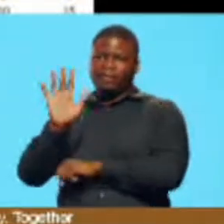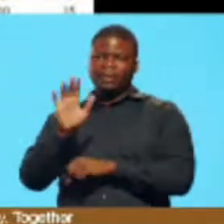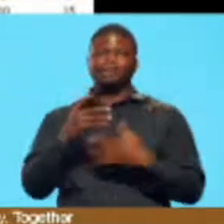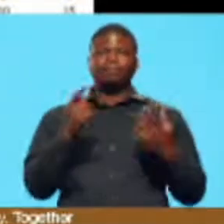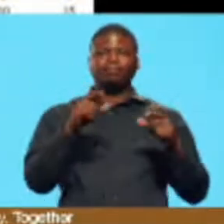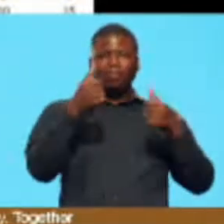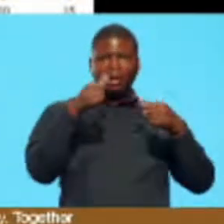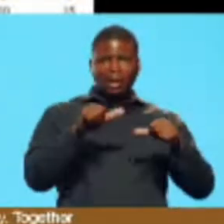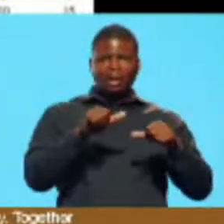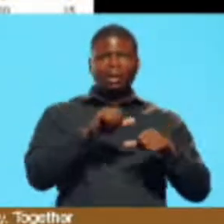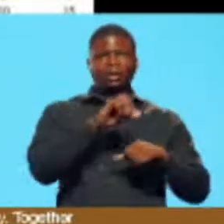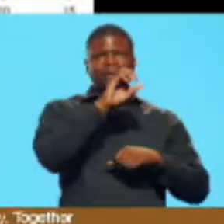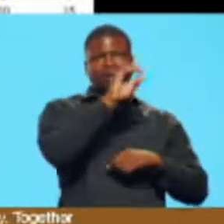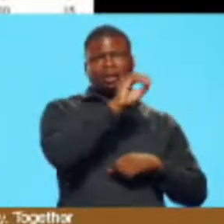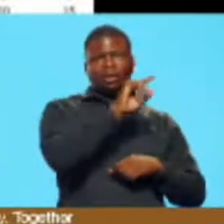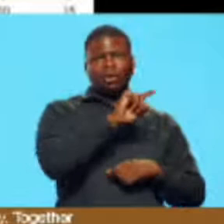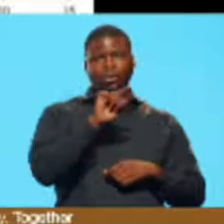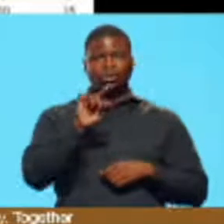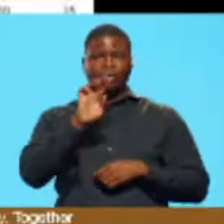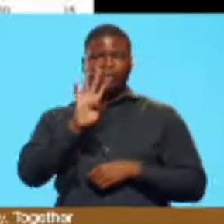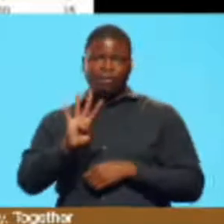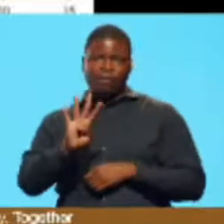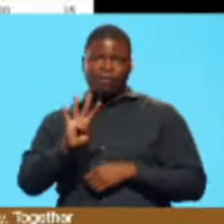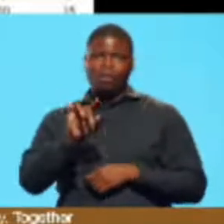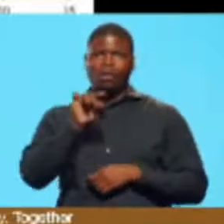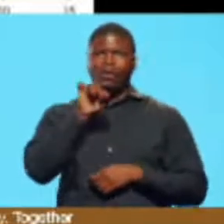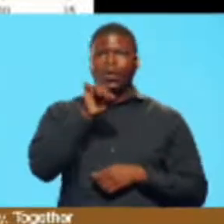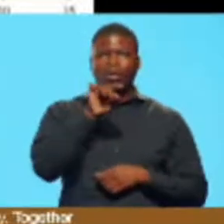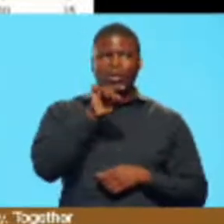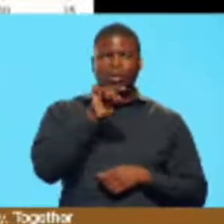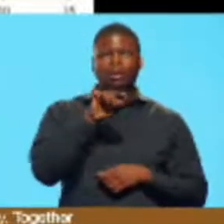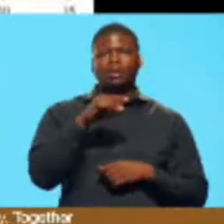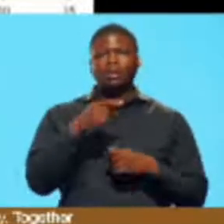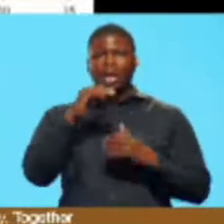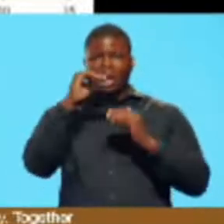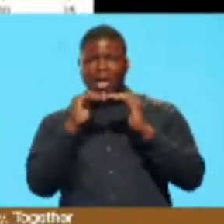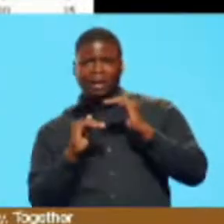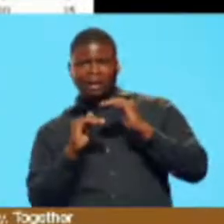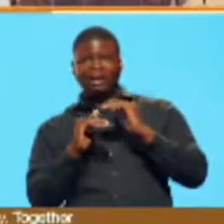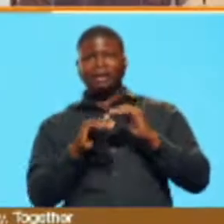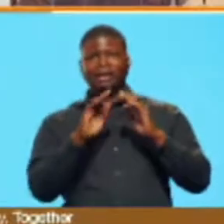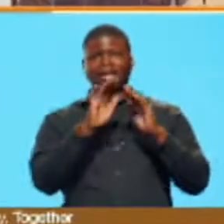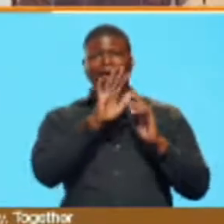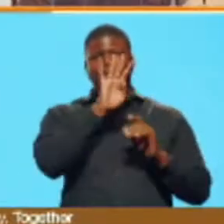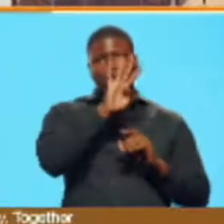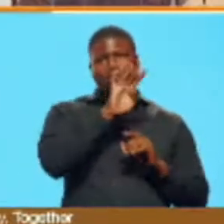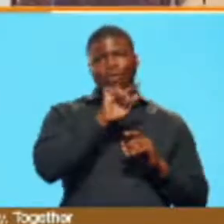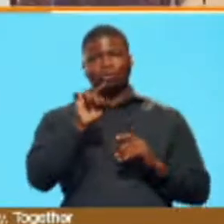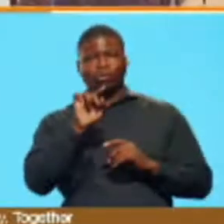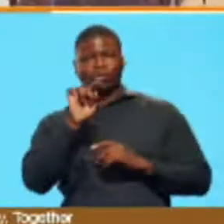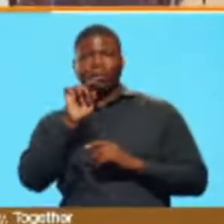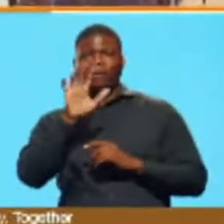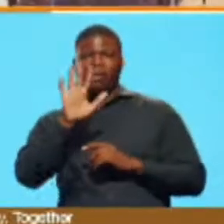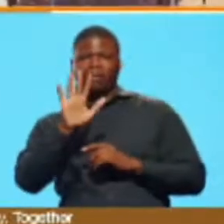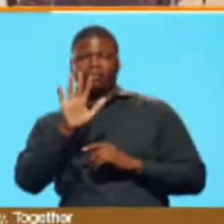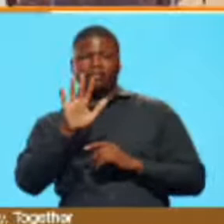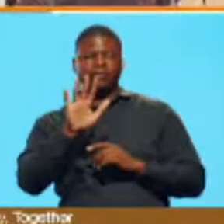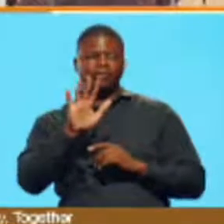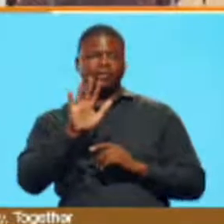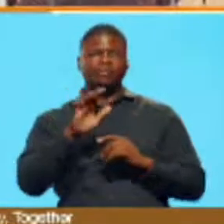4 was less than 5 to 10 age. When you look at